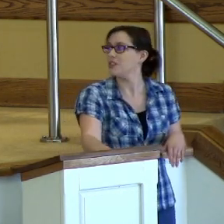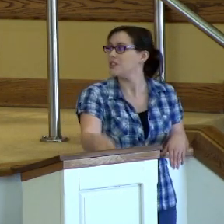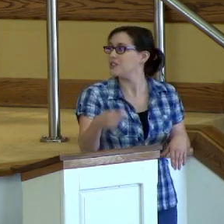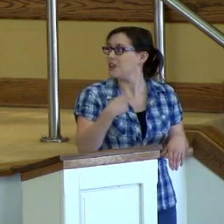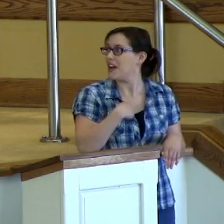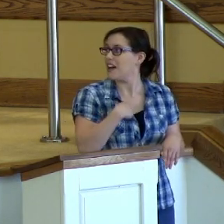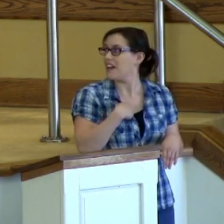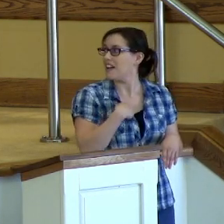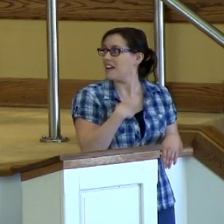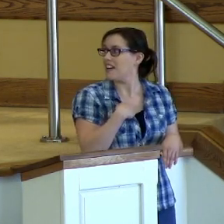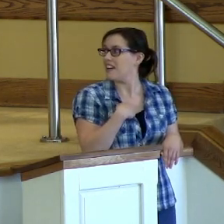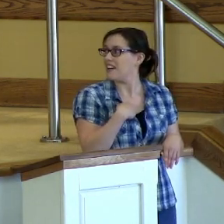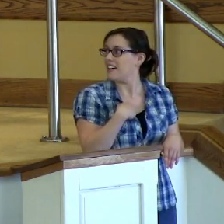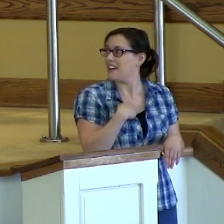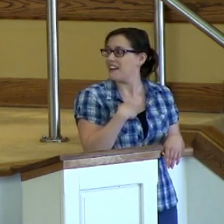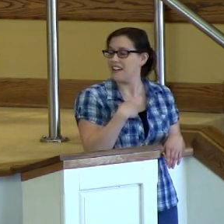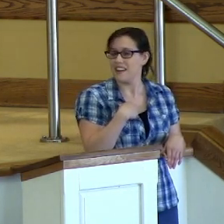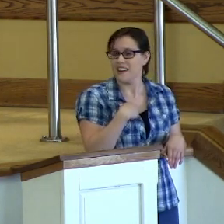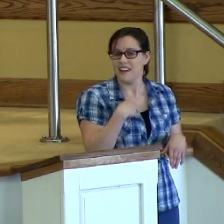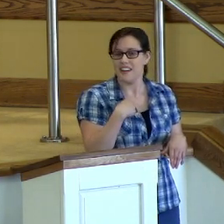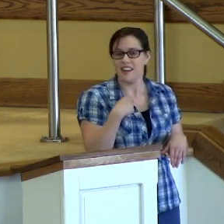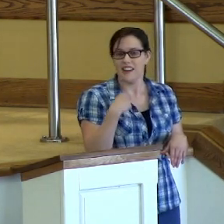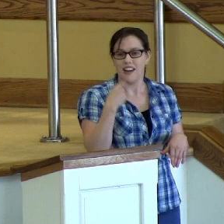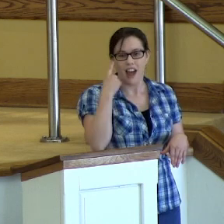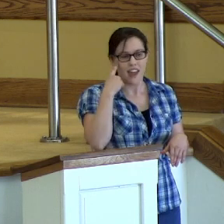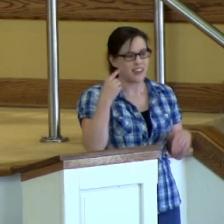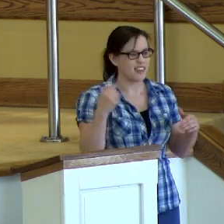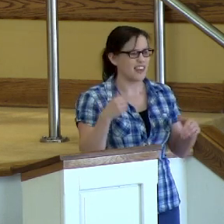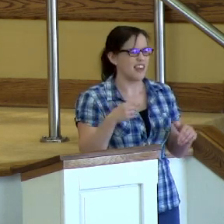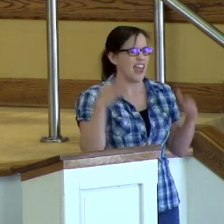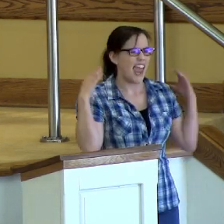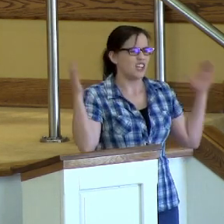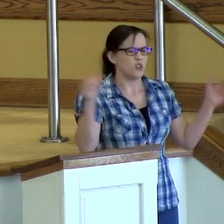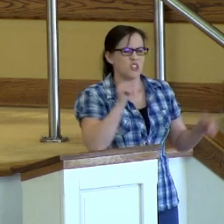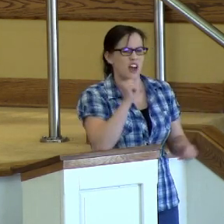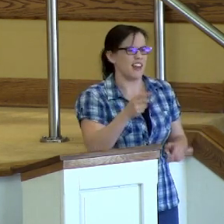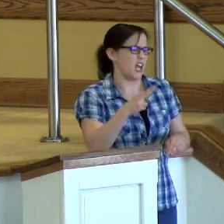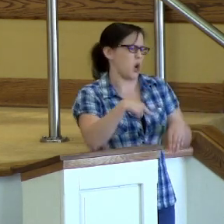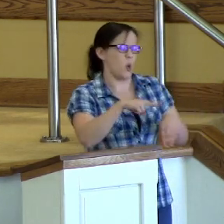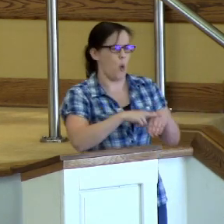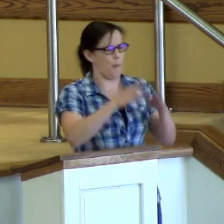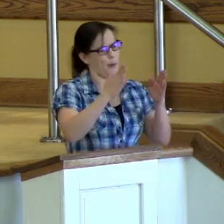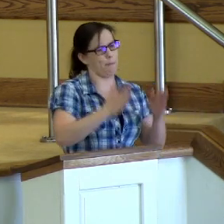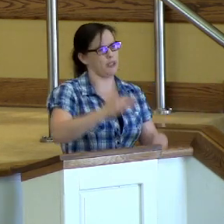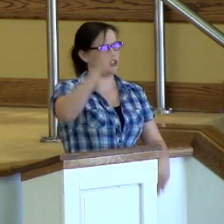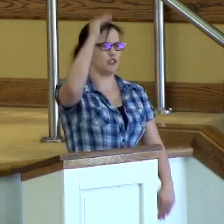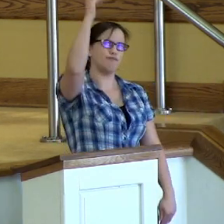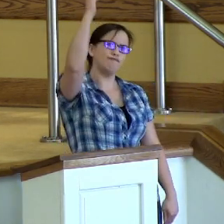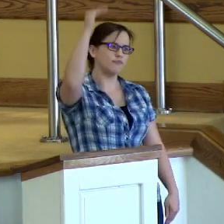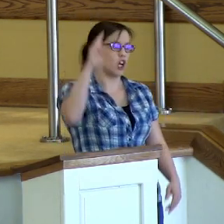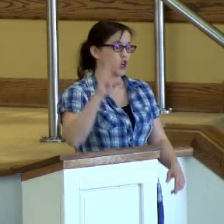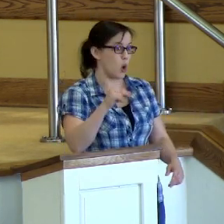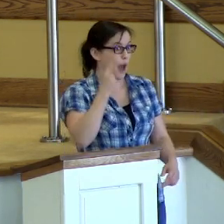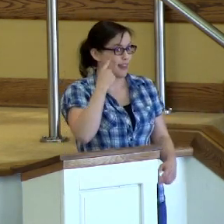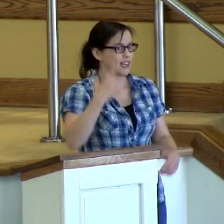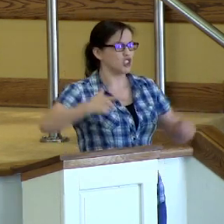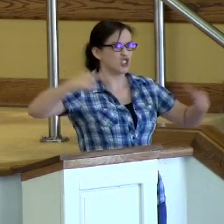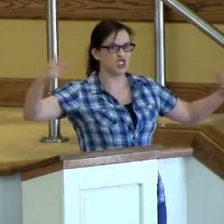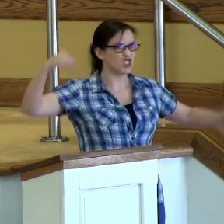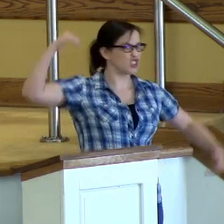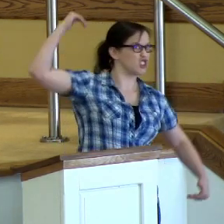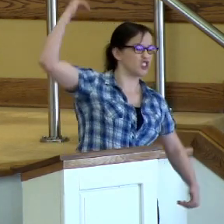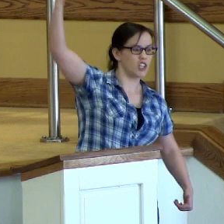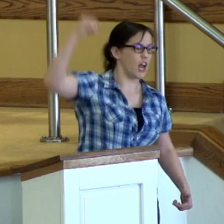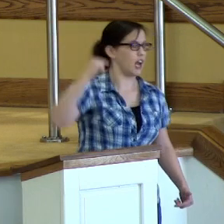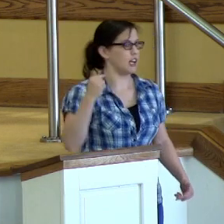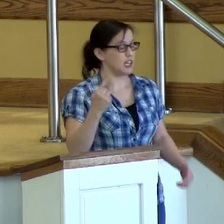pretty... I think he's probably bigger than Shaq, you know? I'm thinking it's probably a pretty big being here that's blocking the road. I mean, this donkey